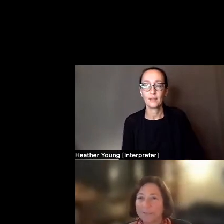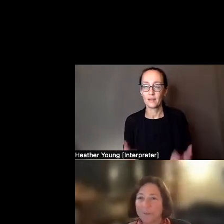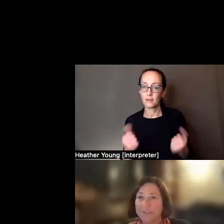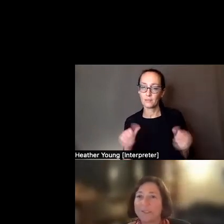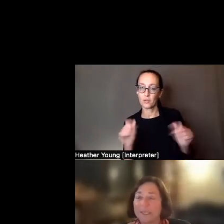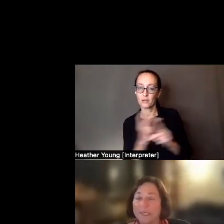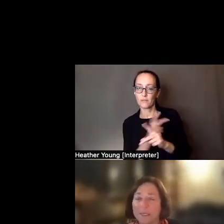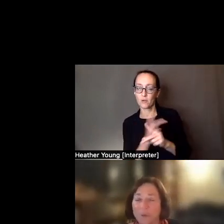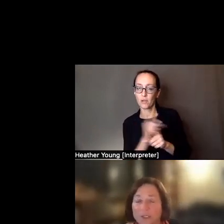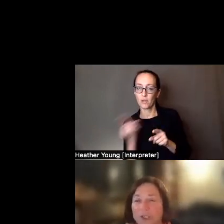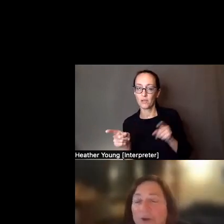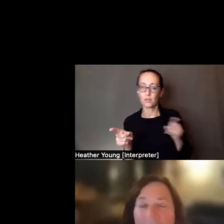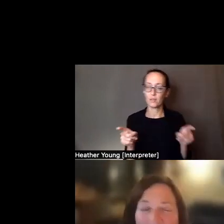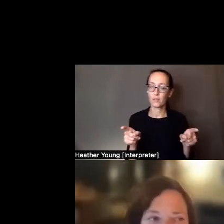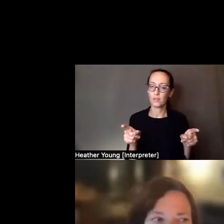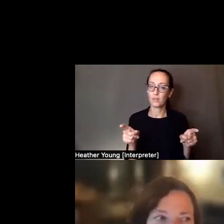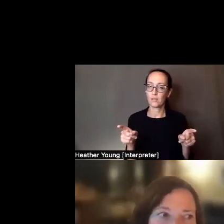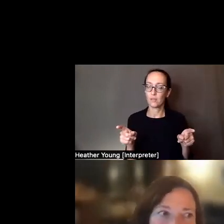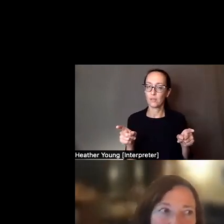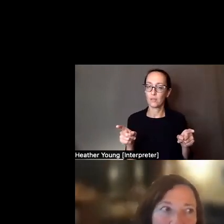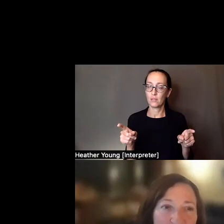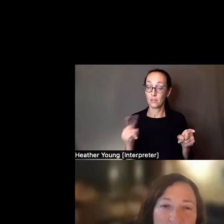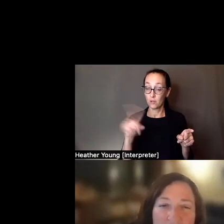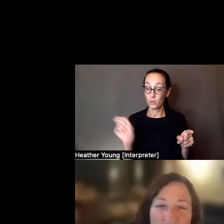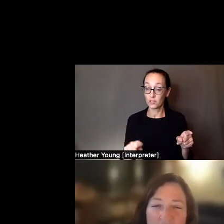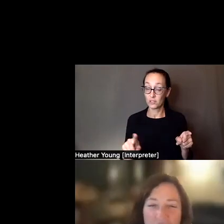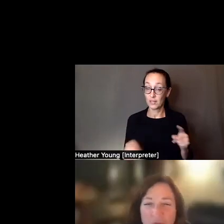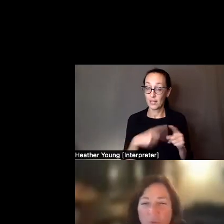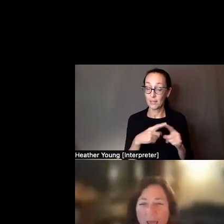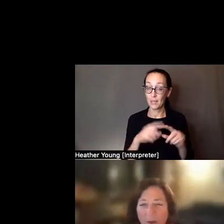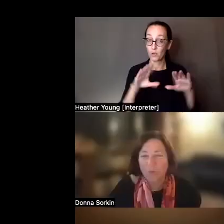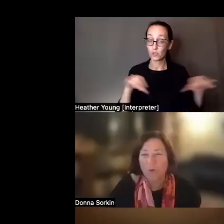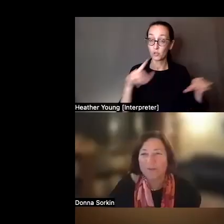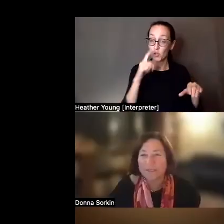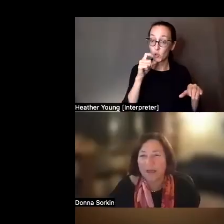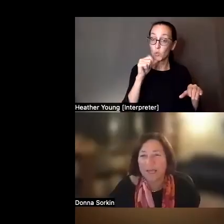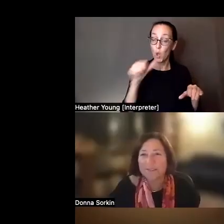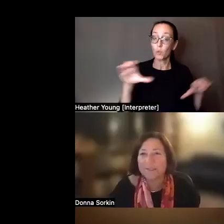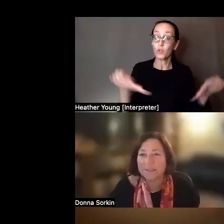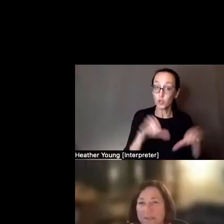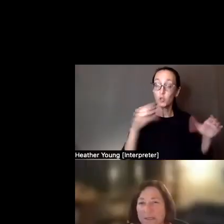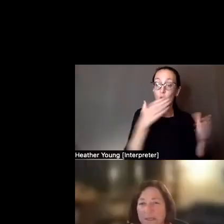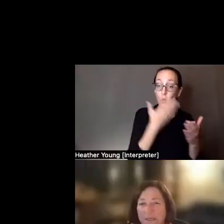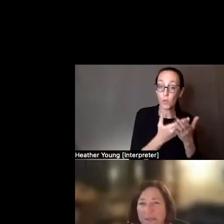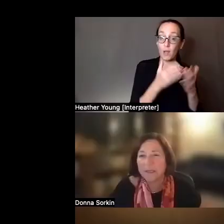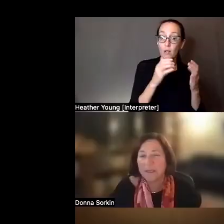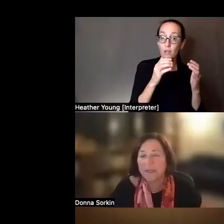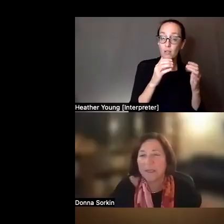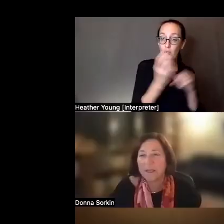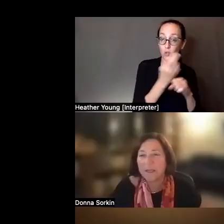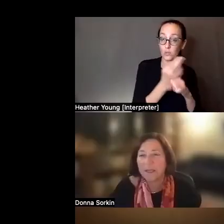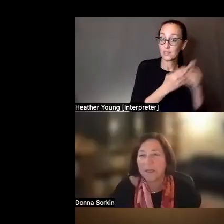Was the questioner asking about children who don't do well with the device?